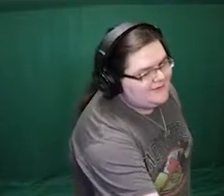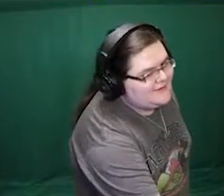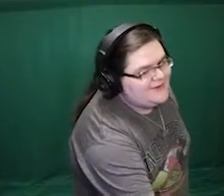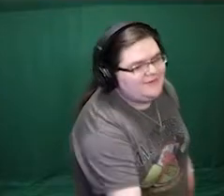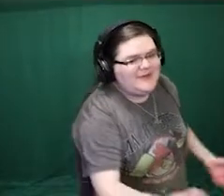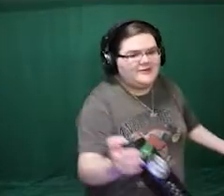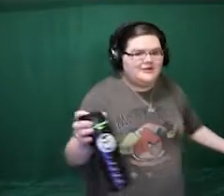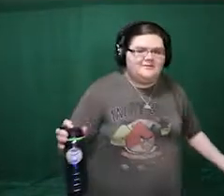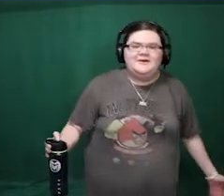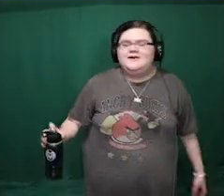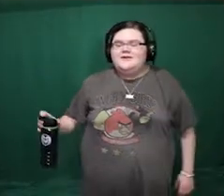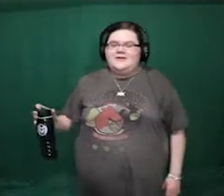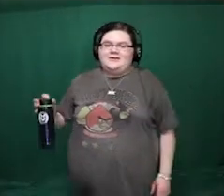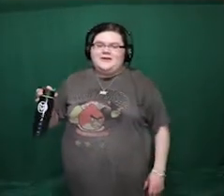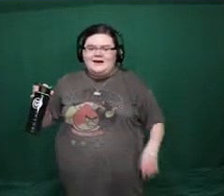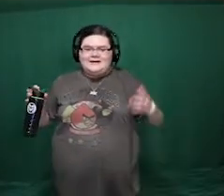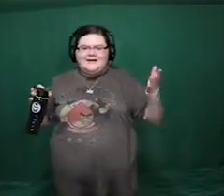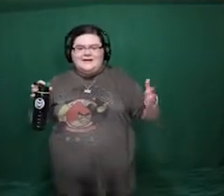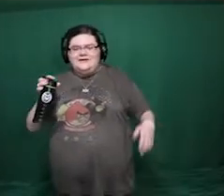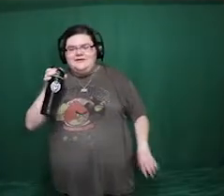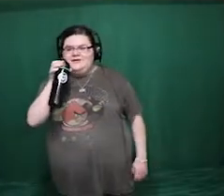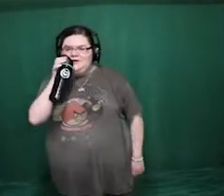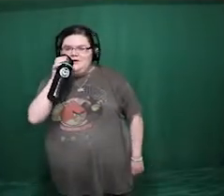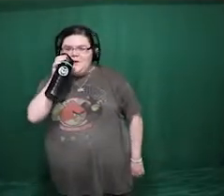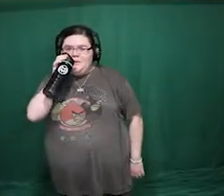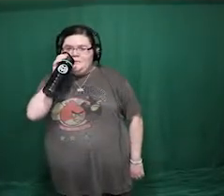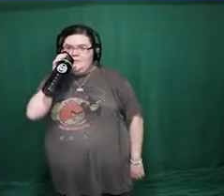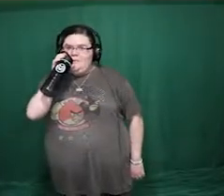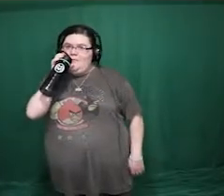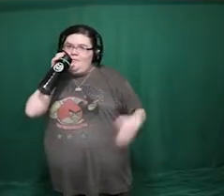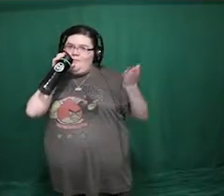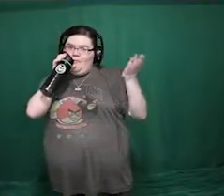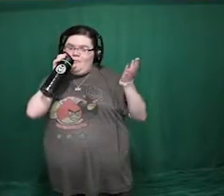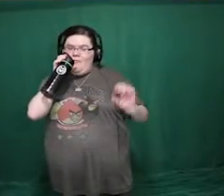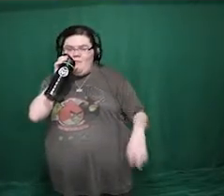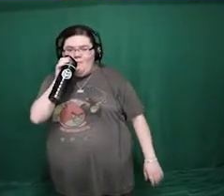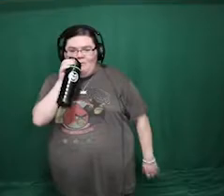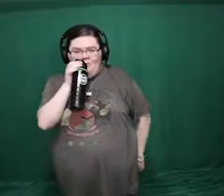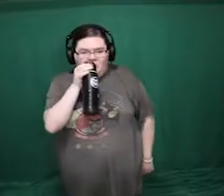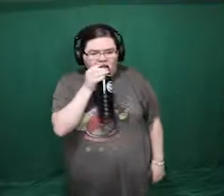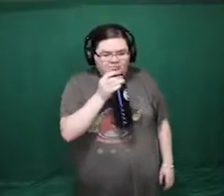obviously there's gonna be some that are kinda eh.